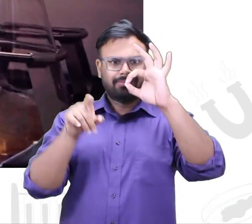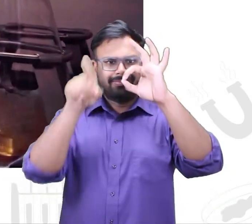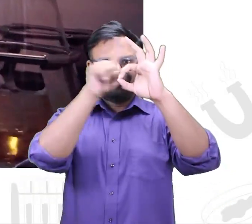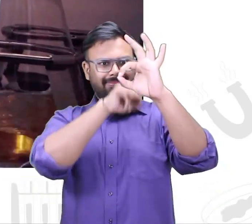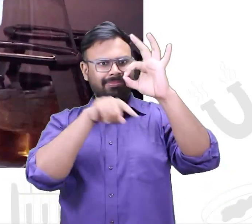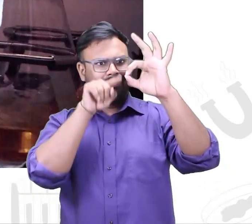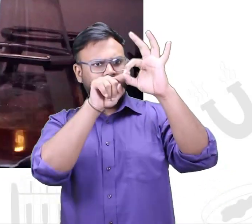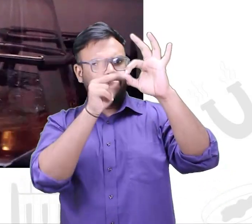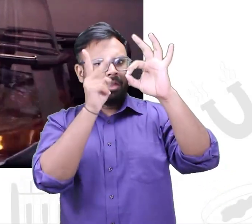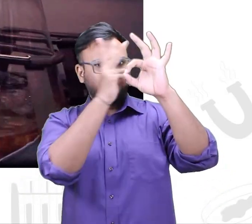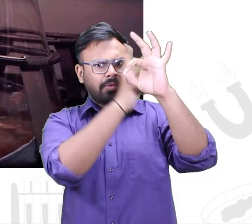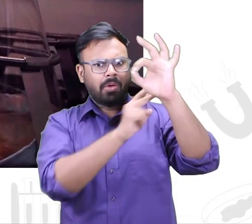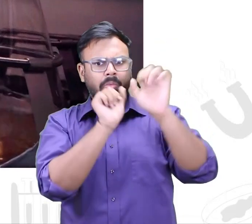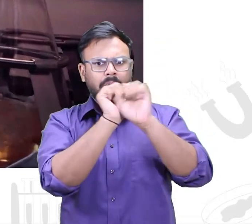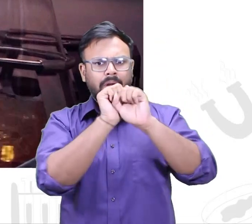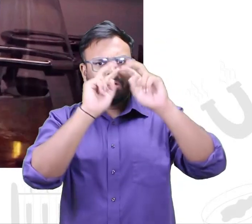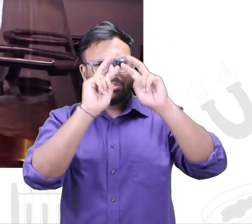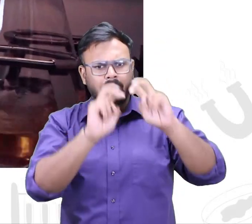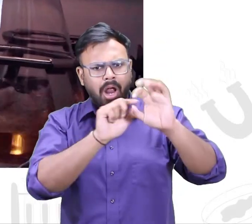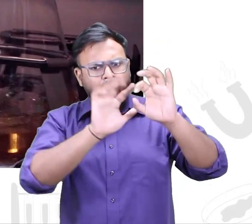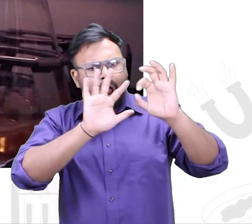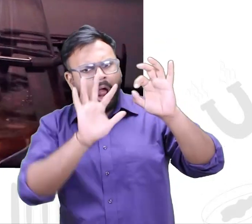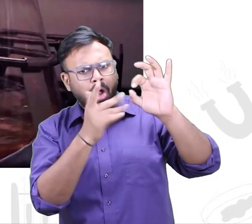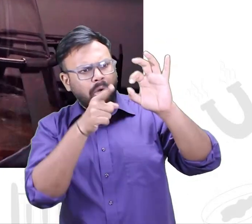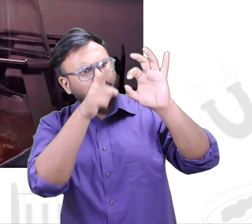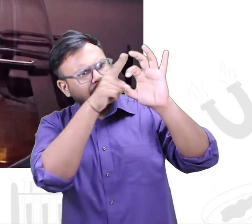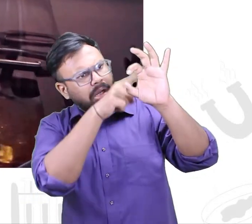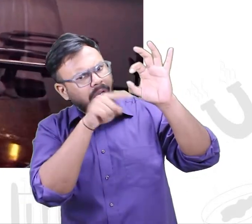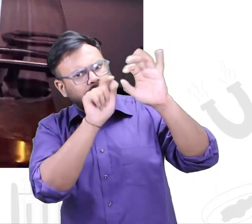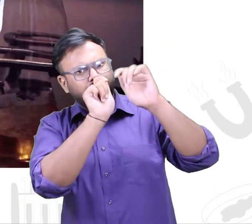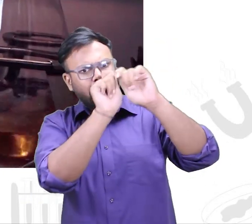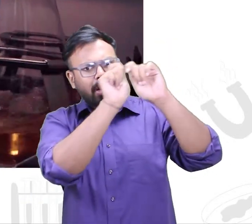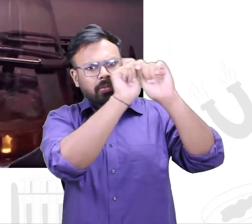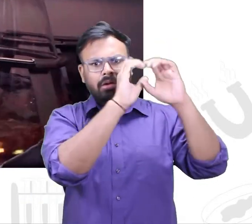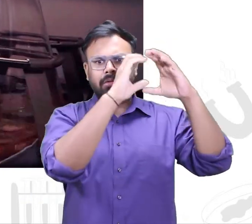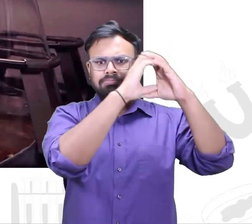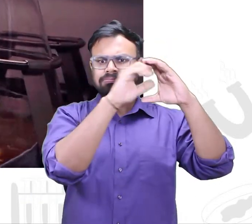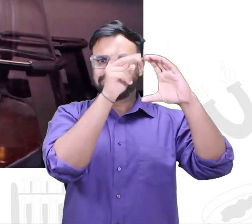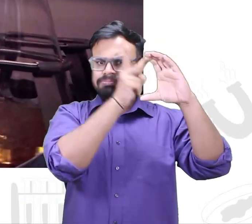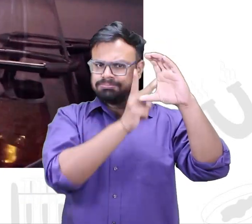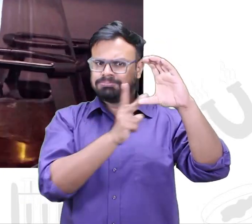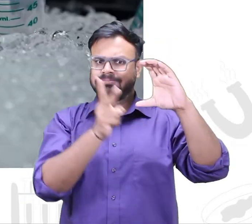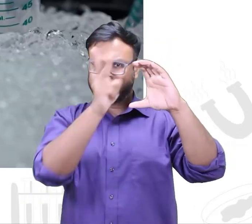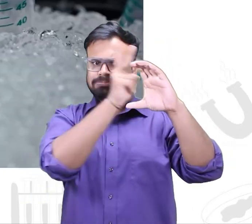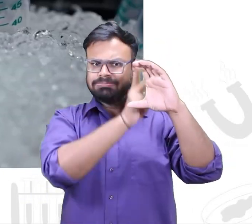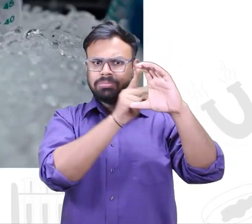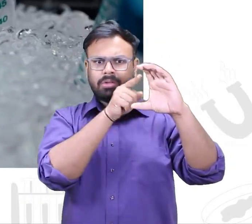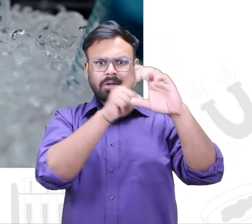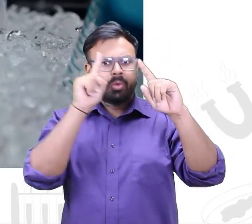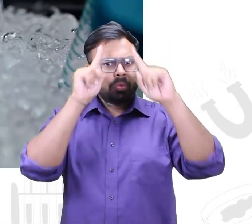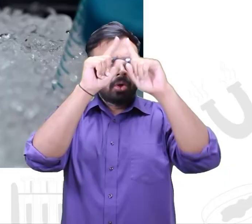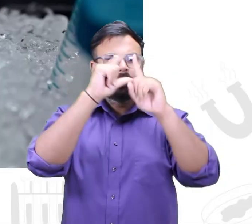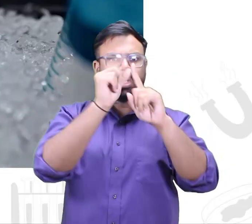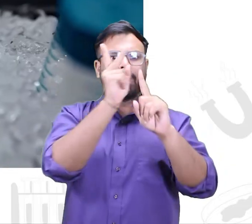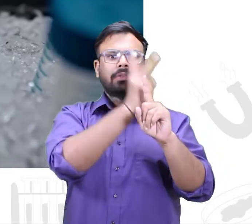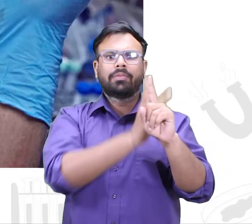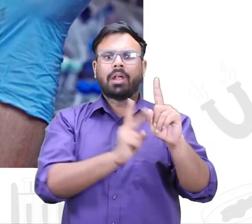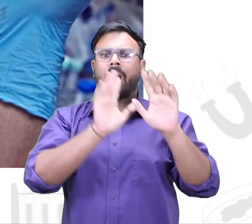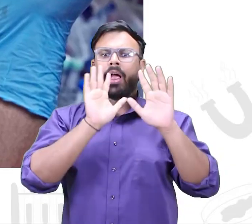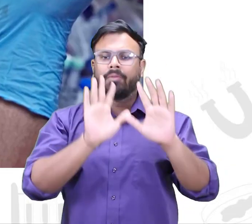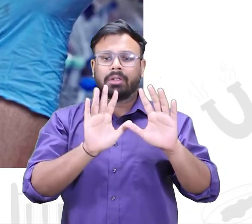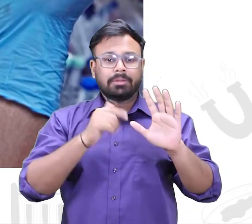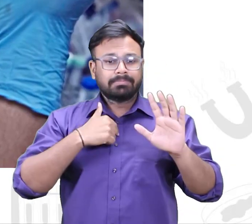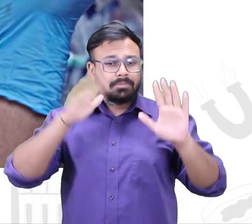looks into how different macromolecular assemblies assemble inside the cell, and then they perform different functions. More specifically, what